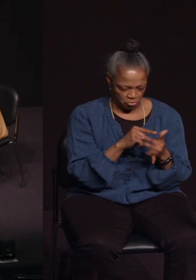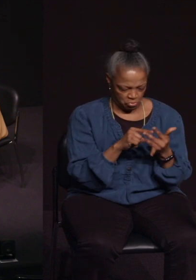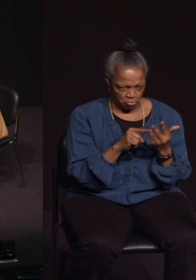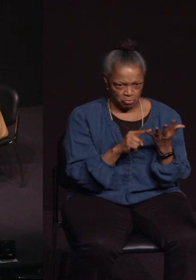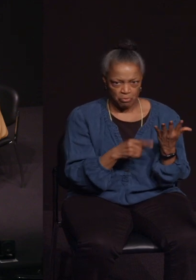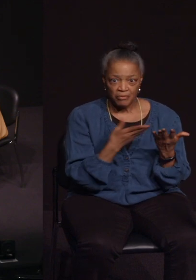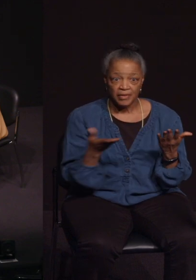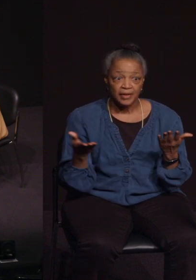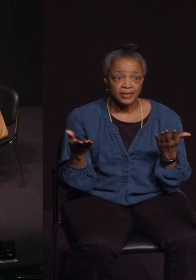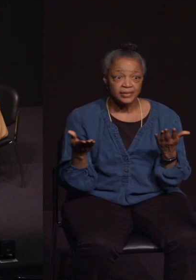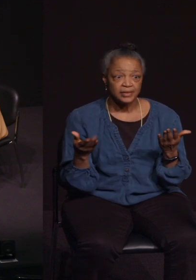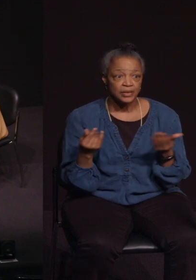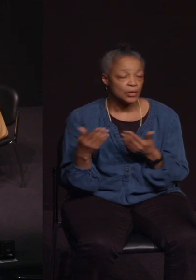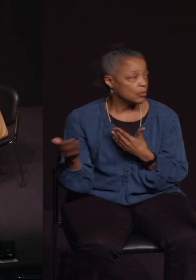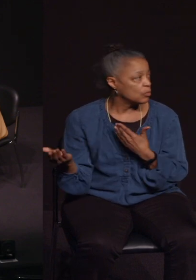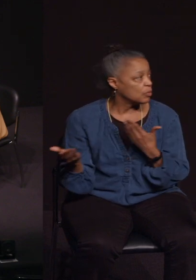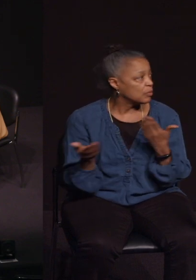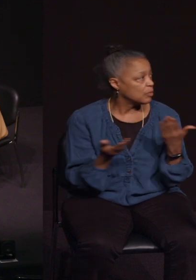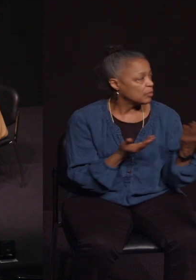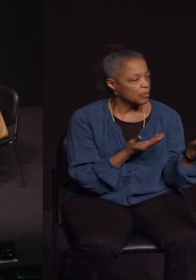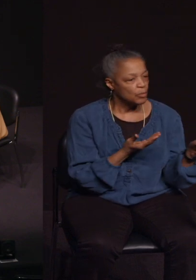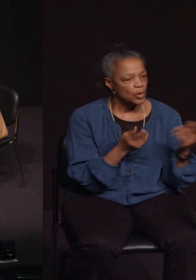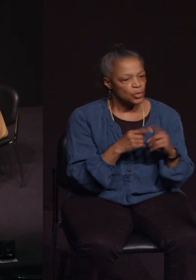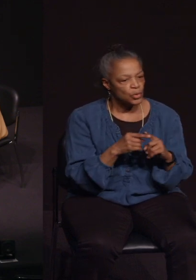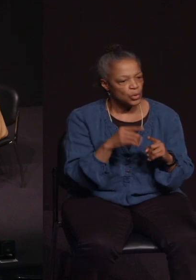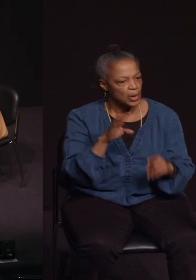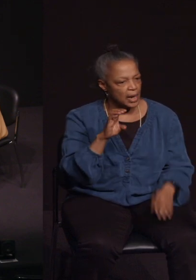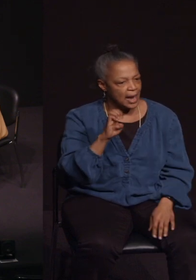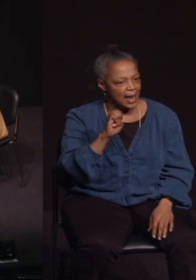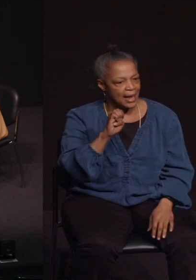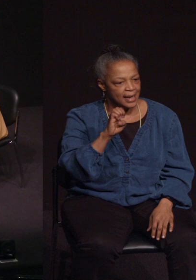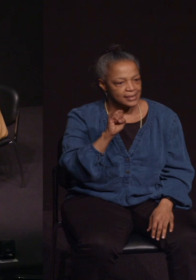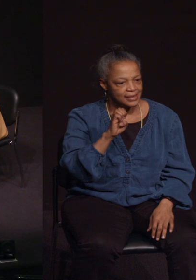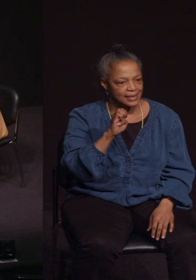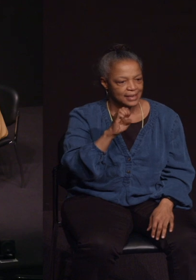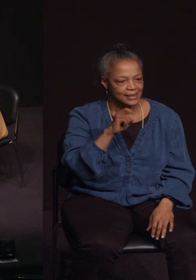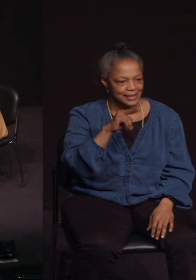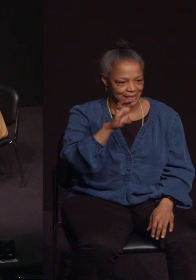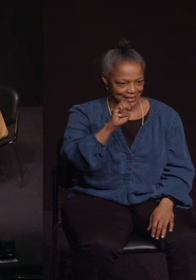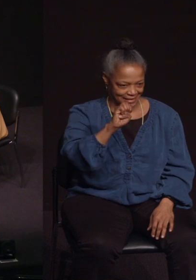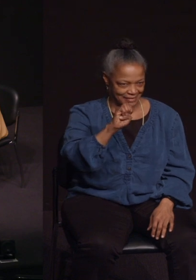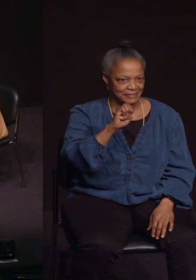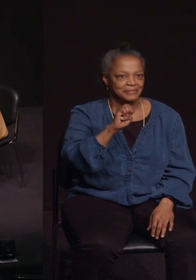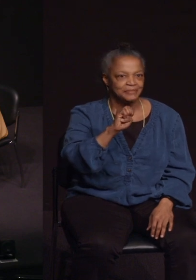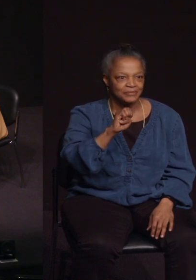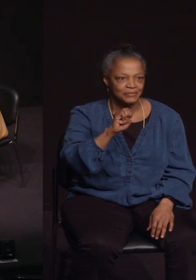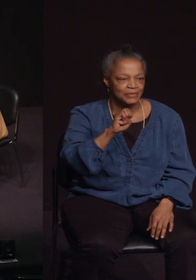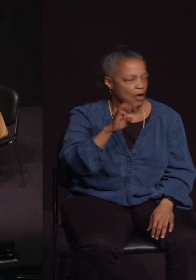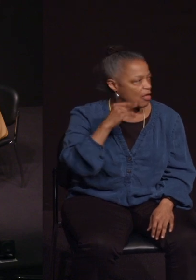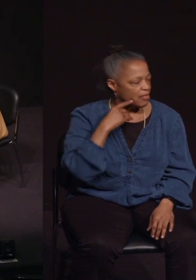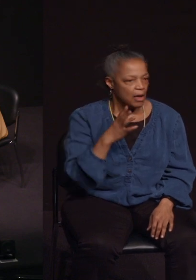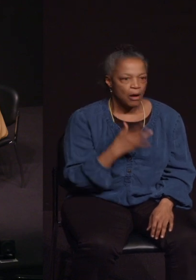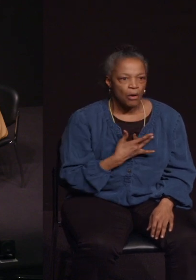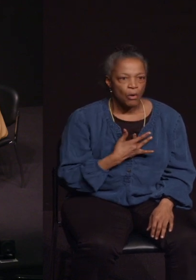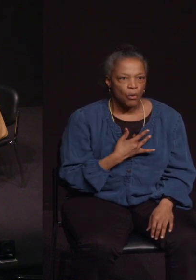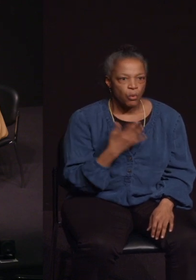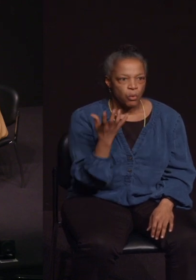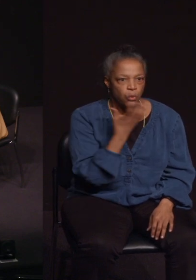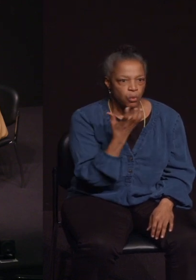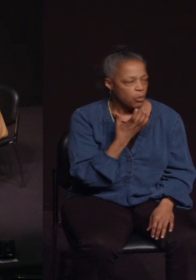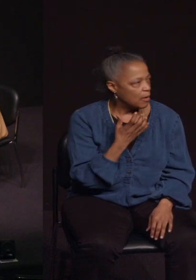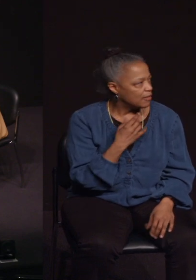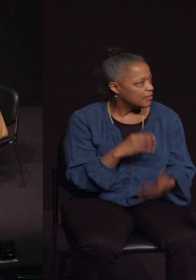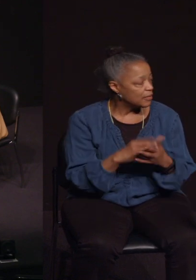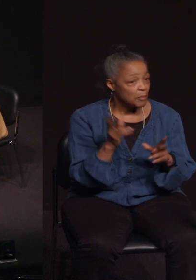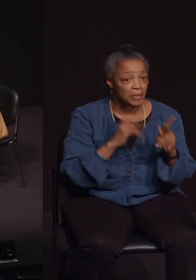took them to Essence in 2017. And it was quite impactful. Like, they were able to tell people the things